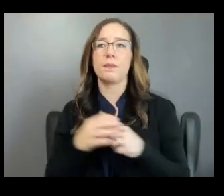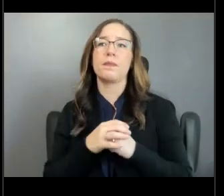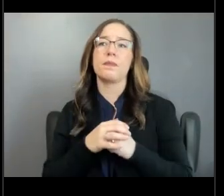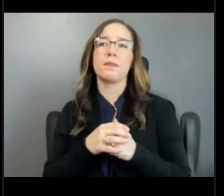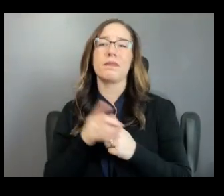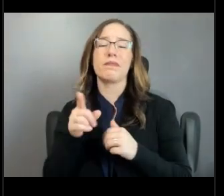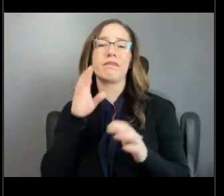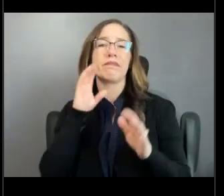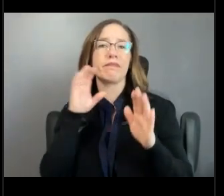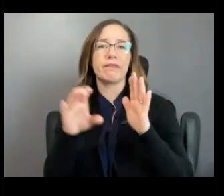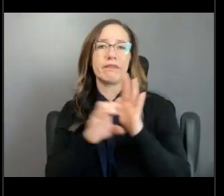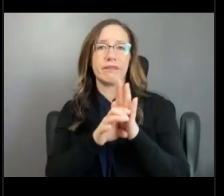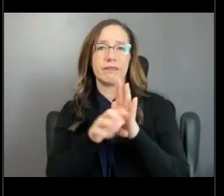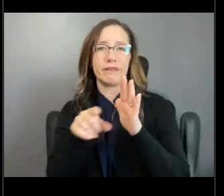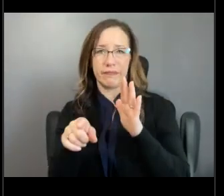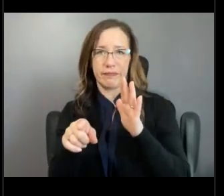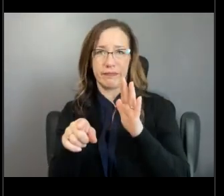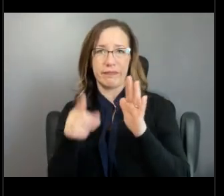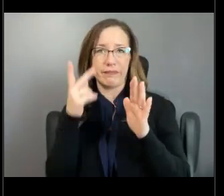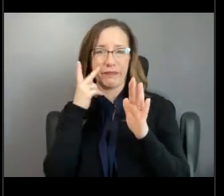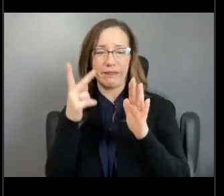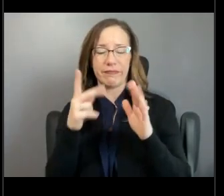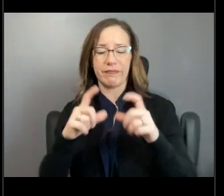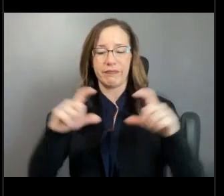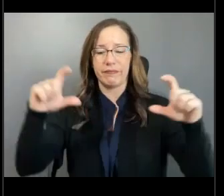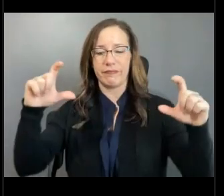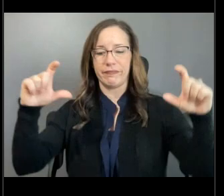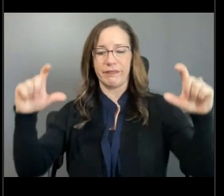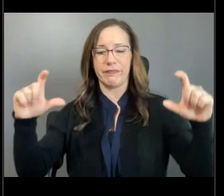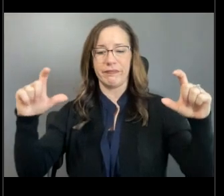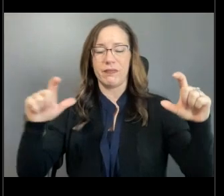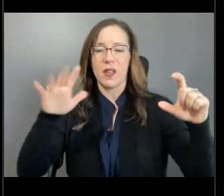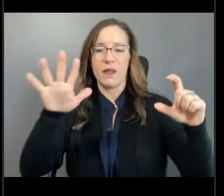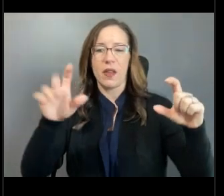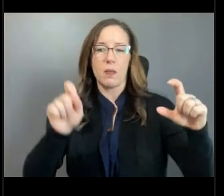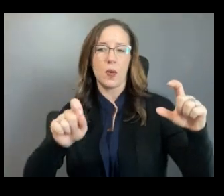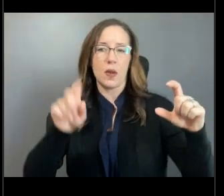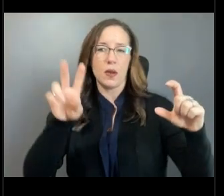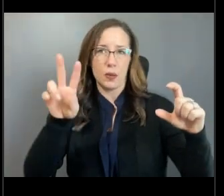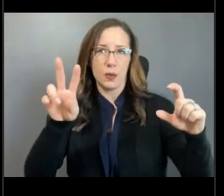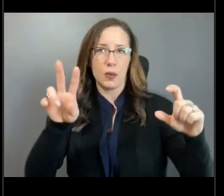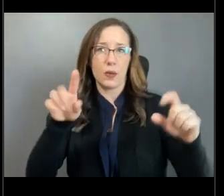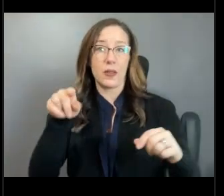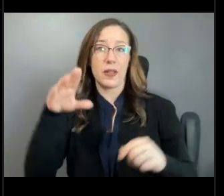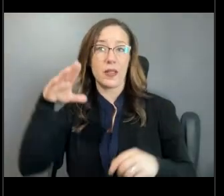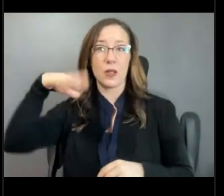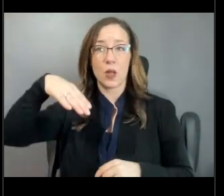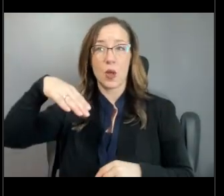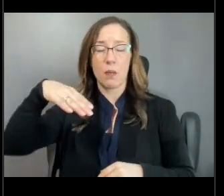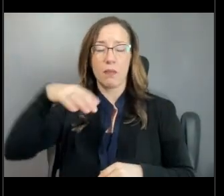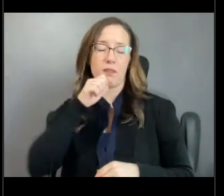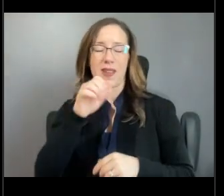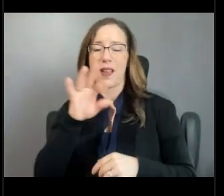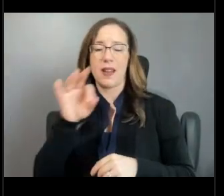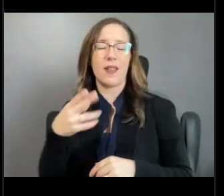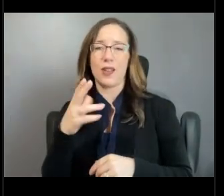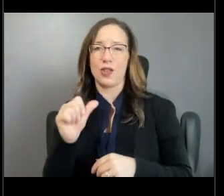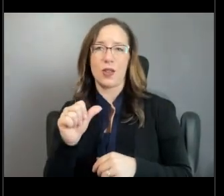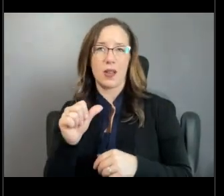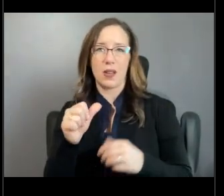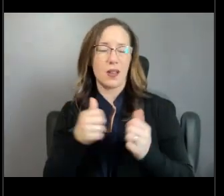the screen, note the level reads 5.2, and this slope is not FHA compliant.